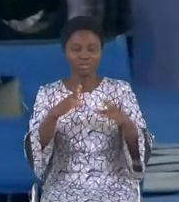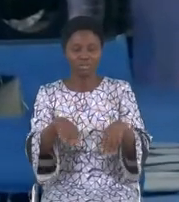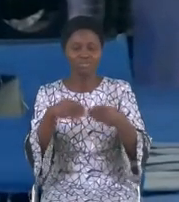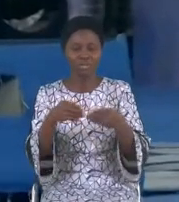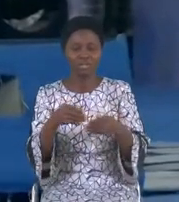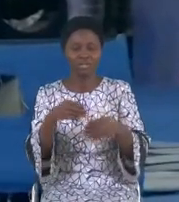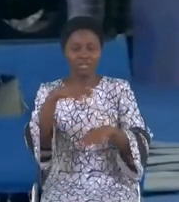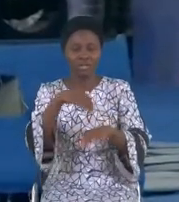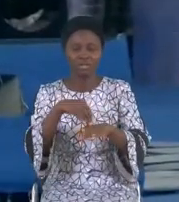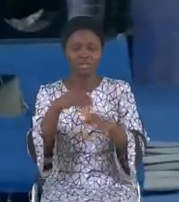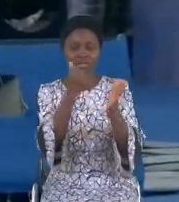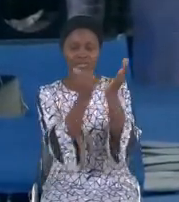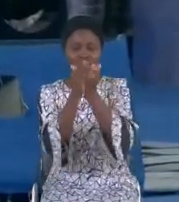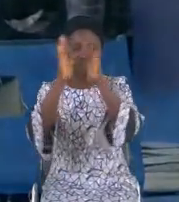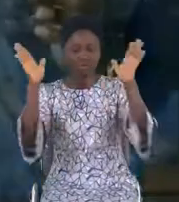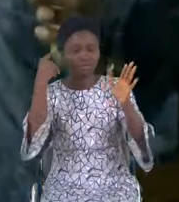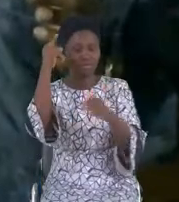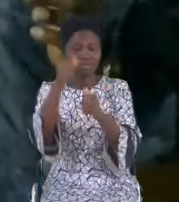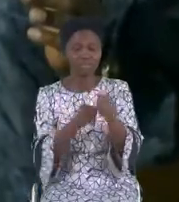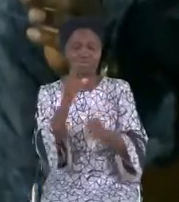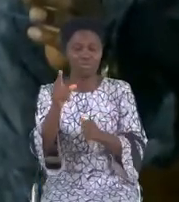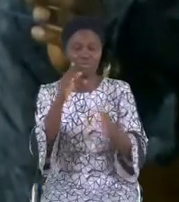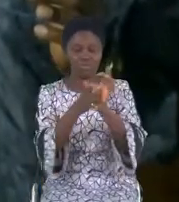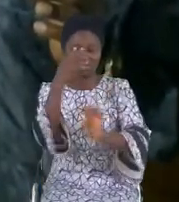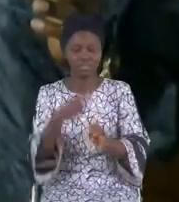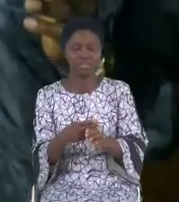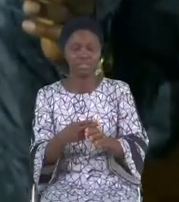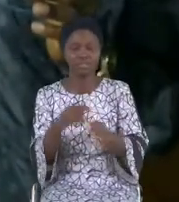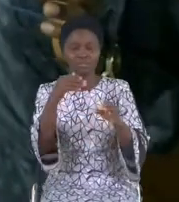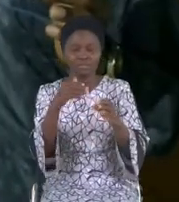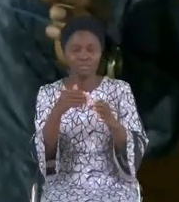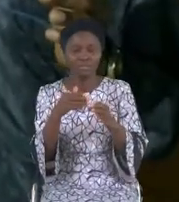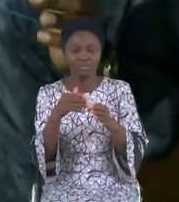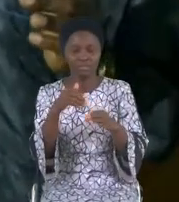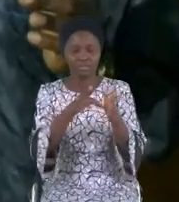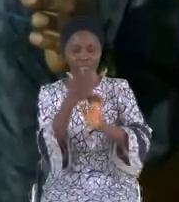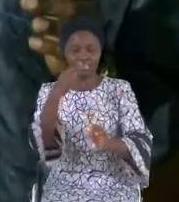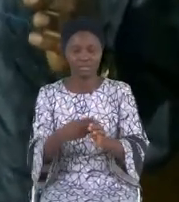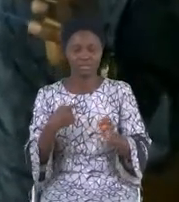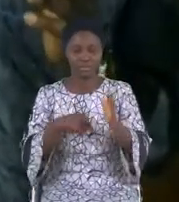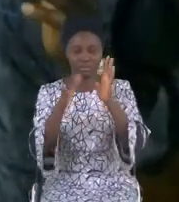you lord for the answer in jesus name we pray